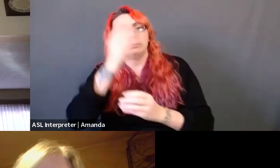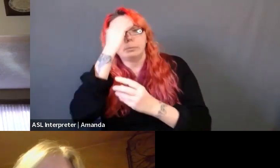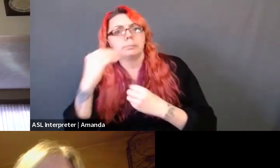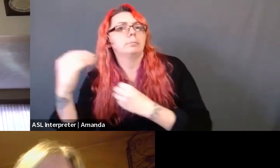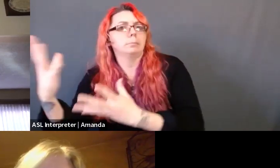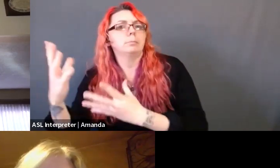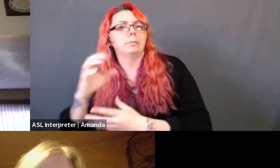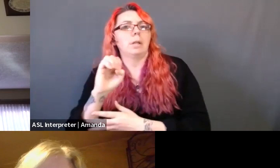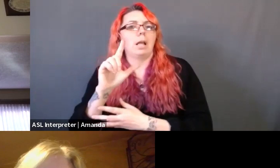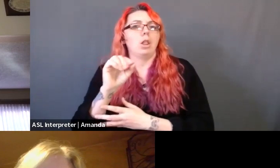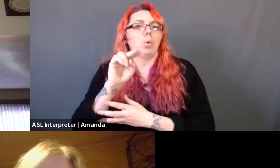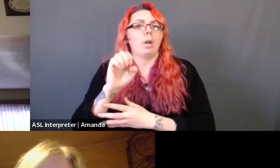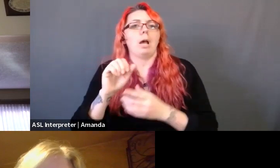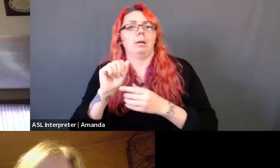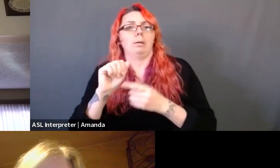Nicole, and others as well.